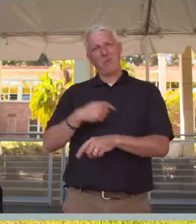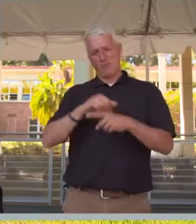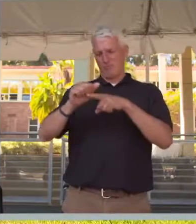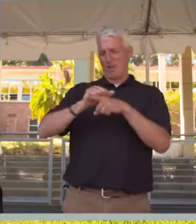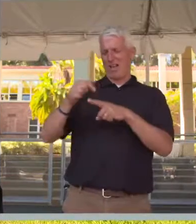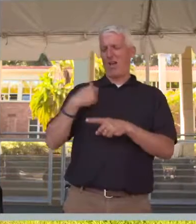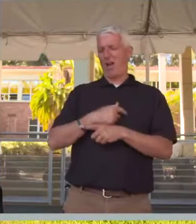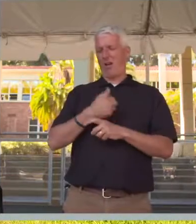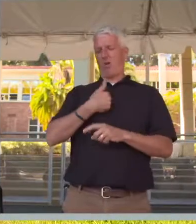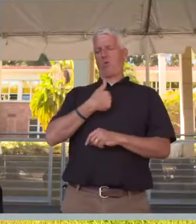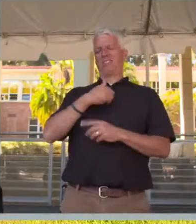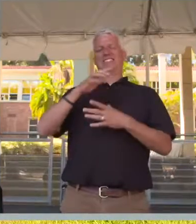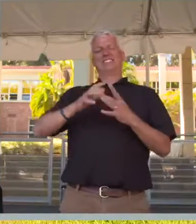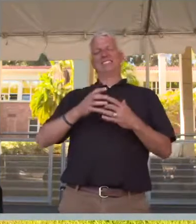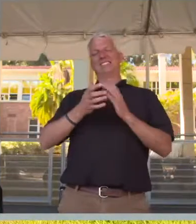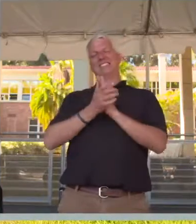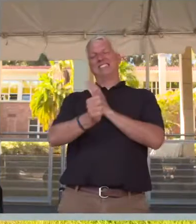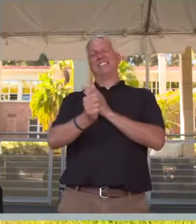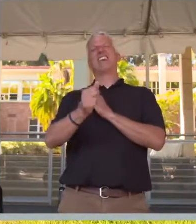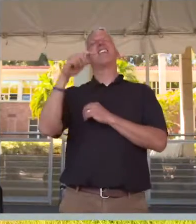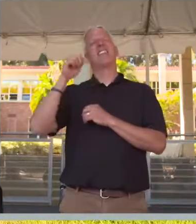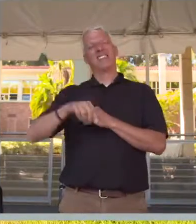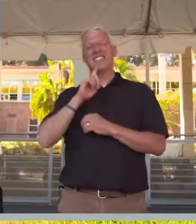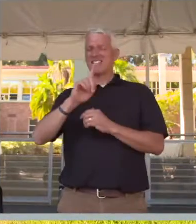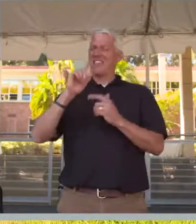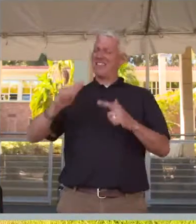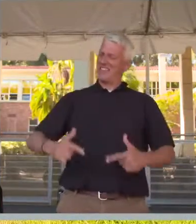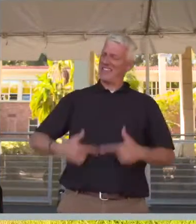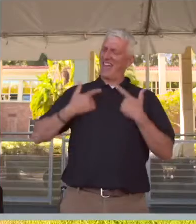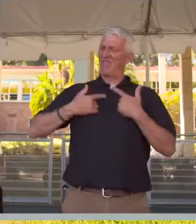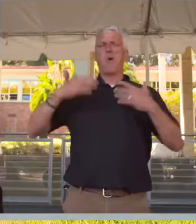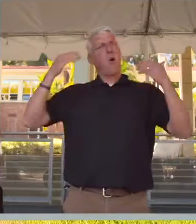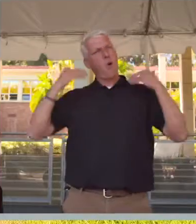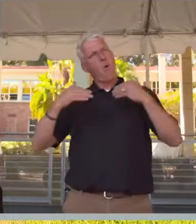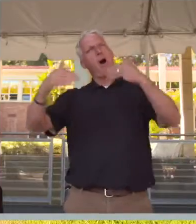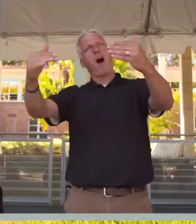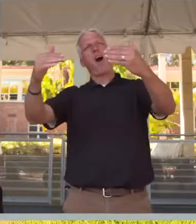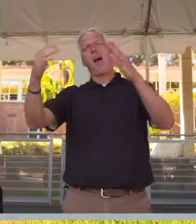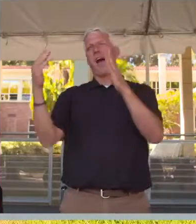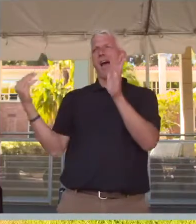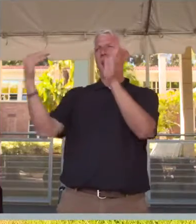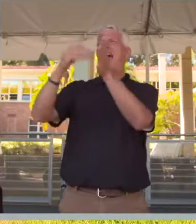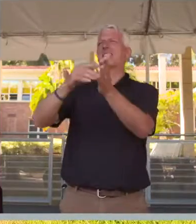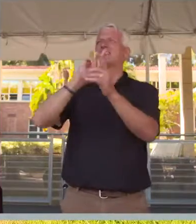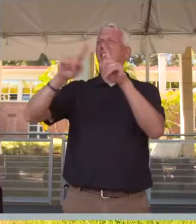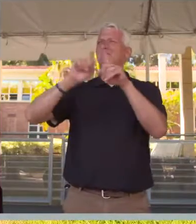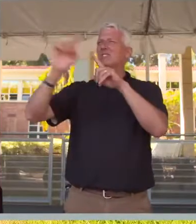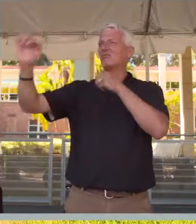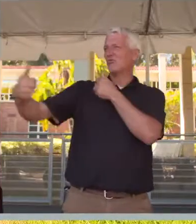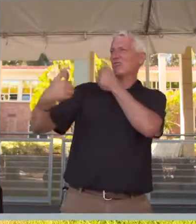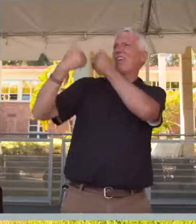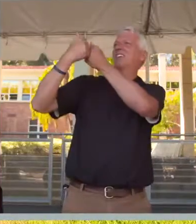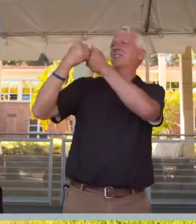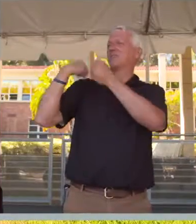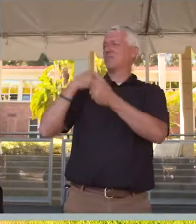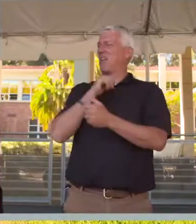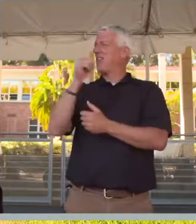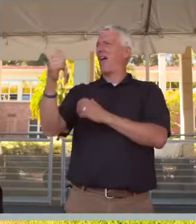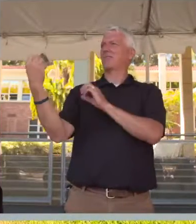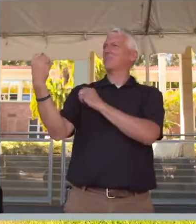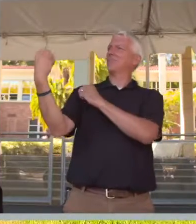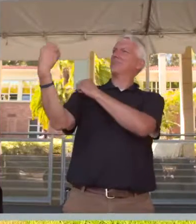in our own lives. This is the audacity of life, to go on pushing against the chaos of every force in the universe that moves to squash you